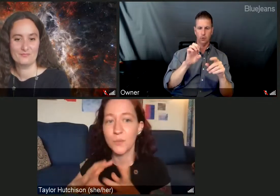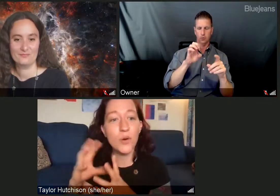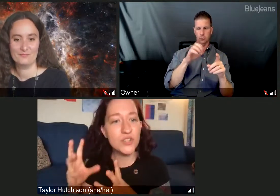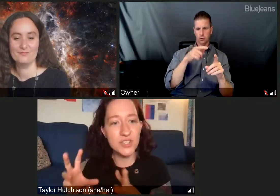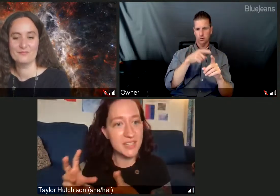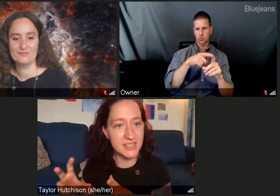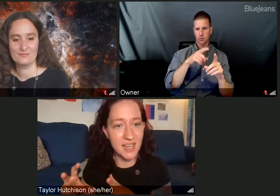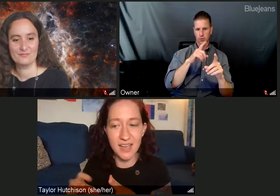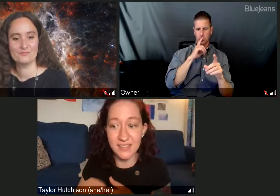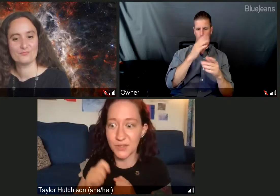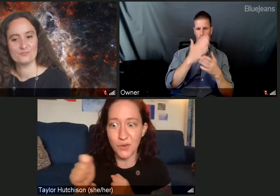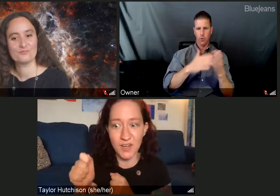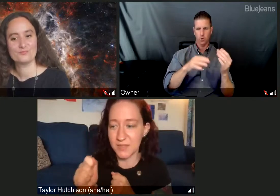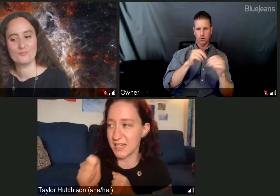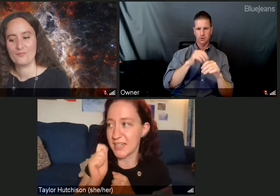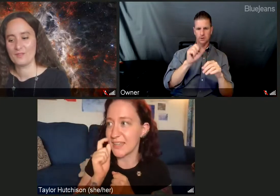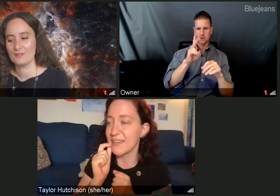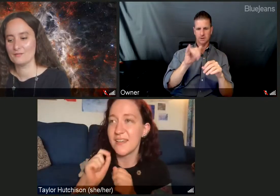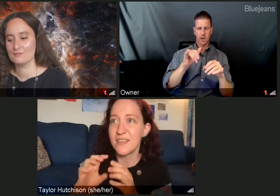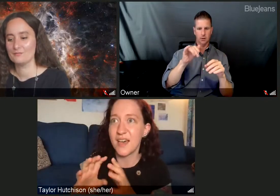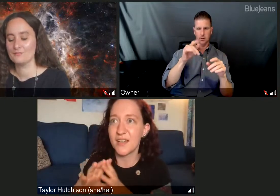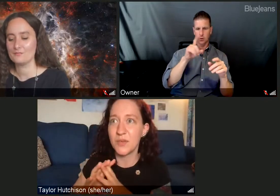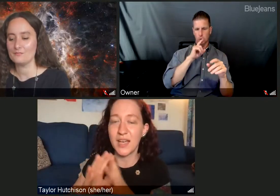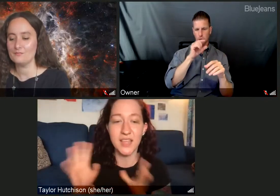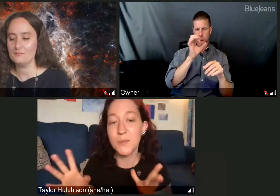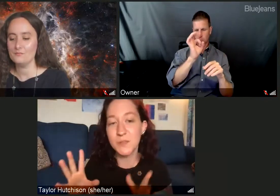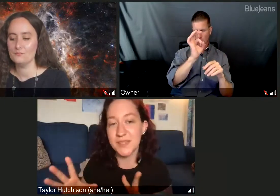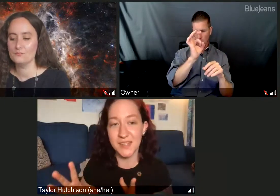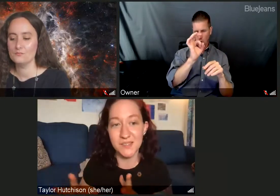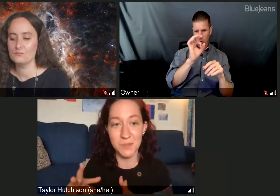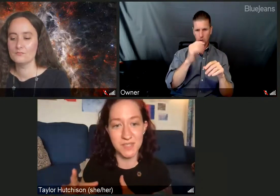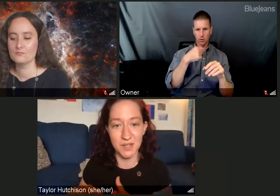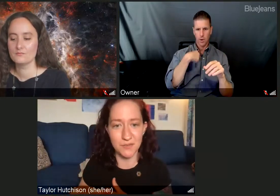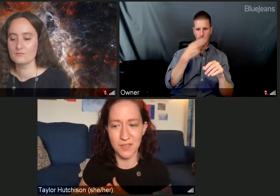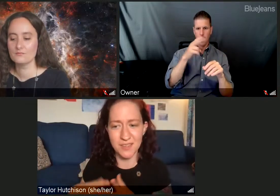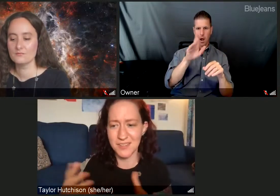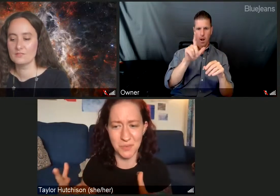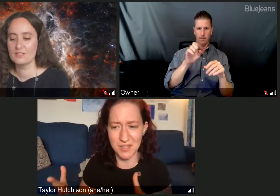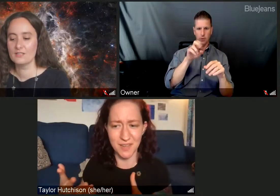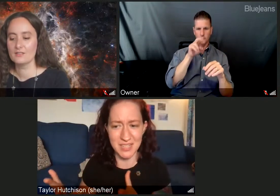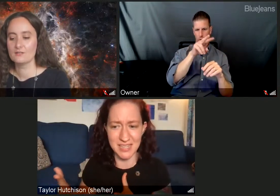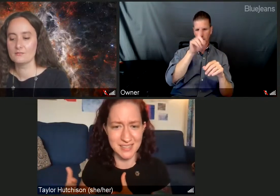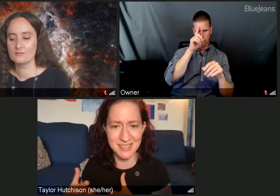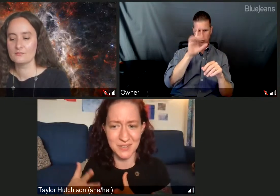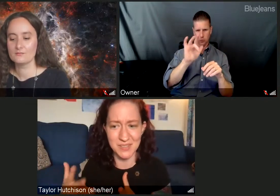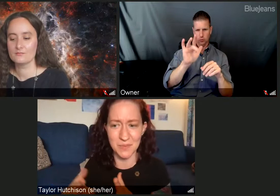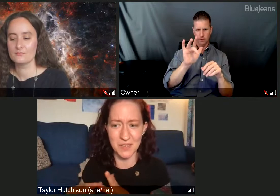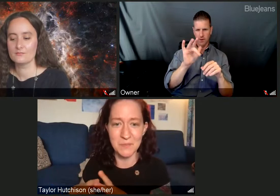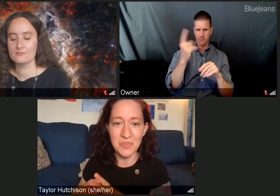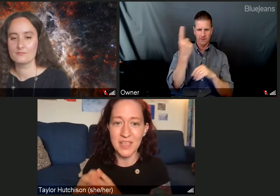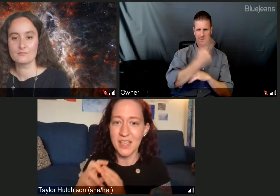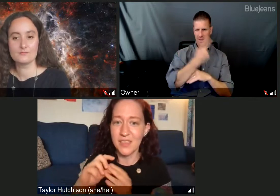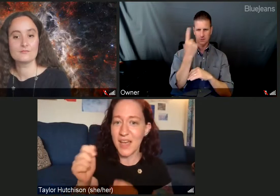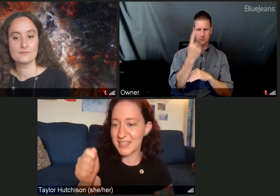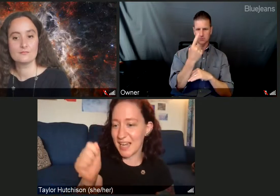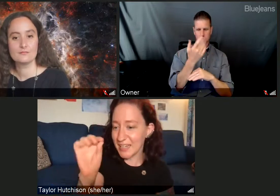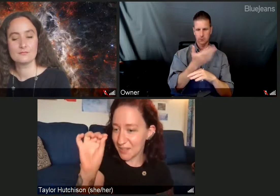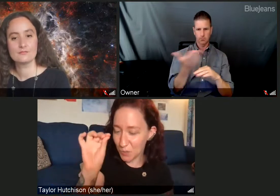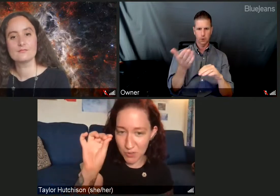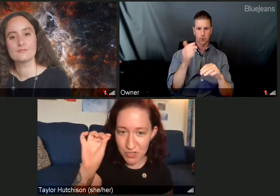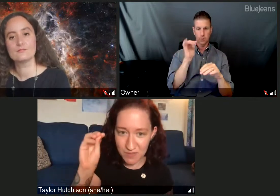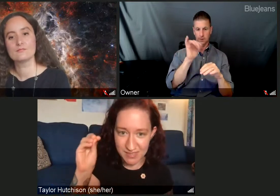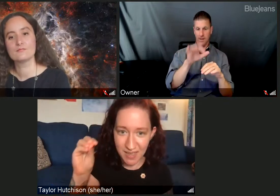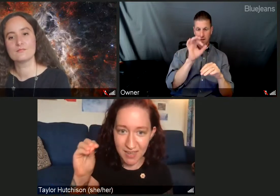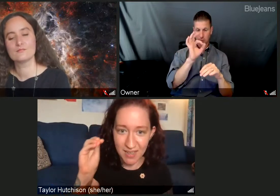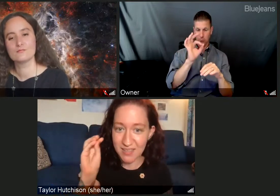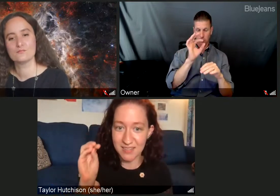this portion in the sky, it's incredibly tiny, that we had the Hubble Space Telescope stare at for, I think, 25 days or something. That tiny